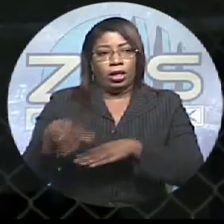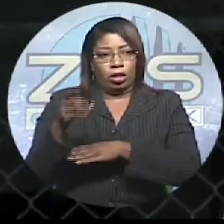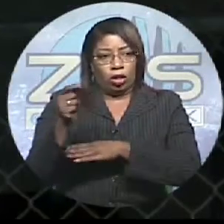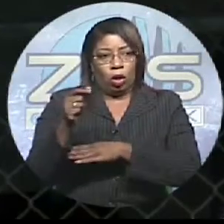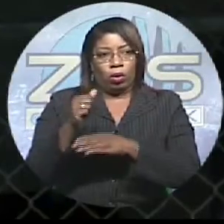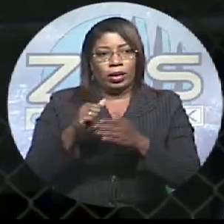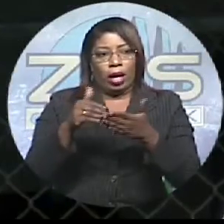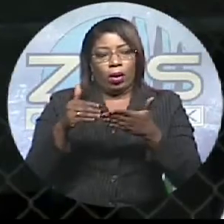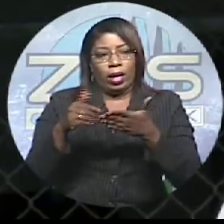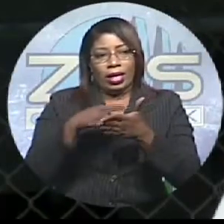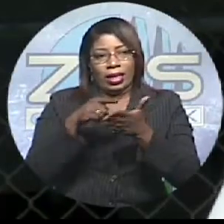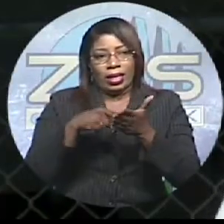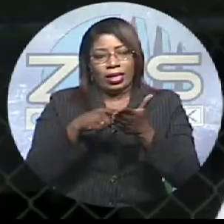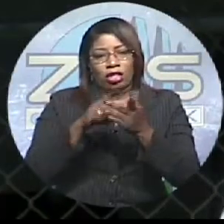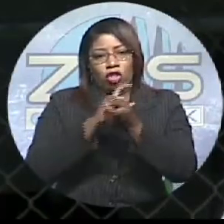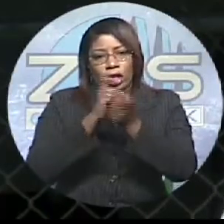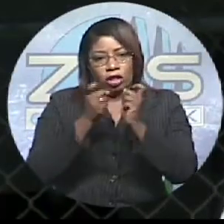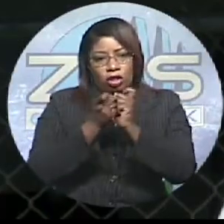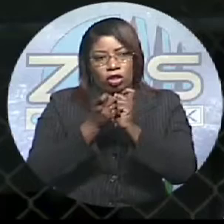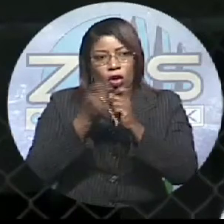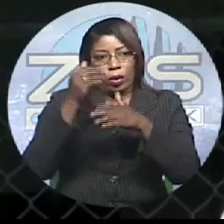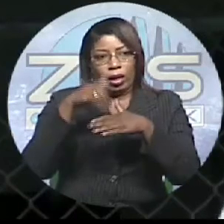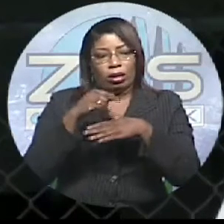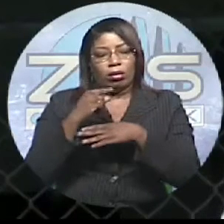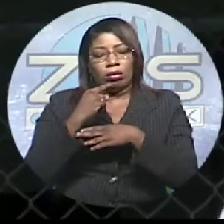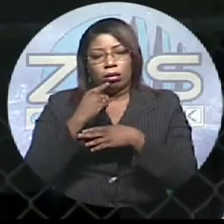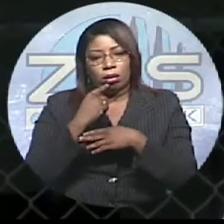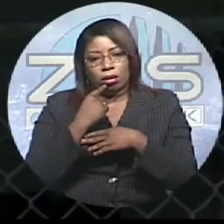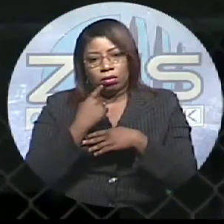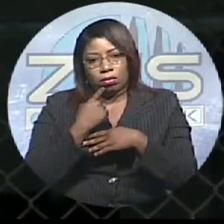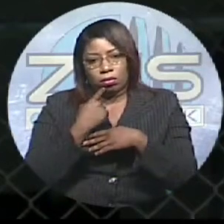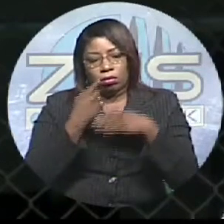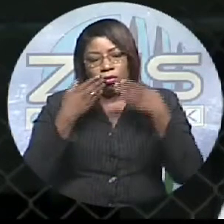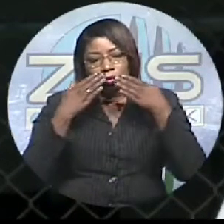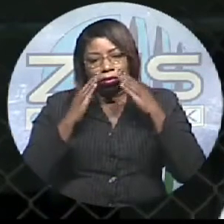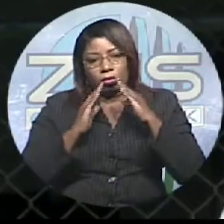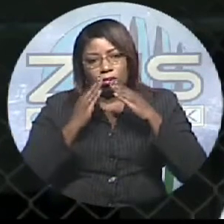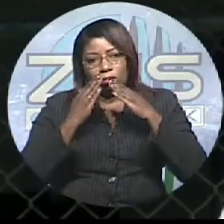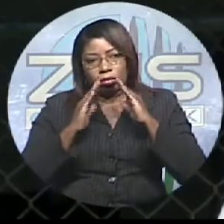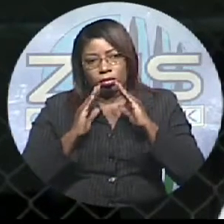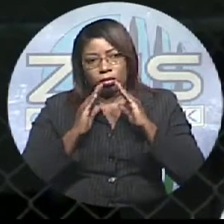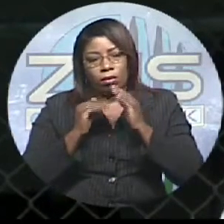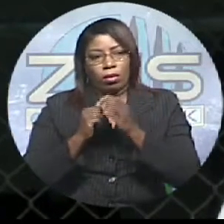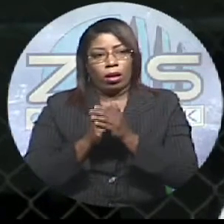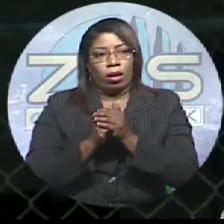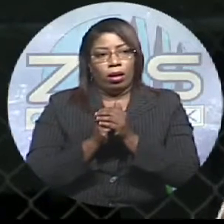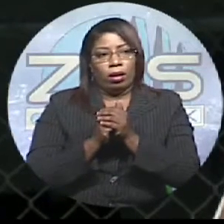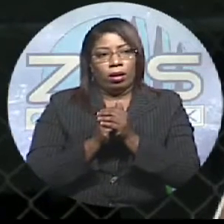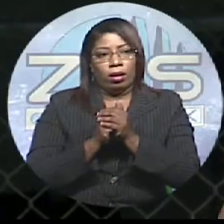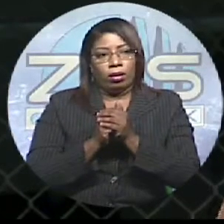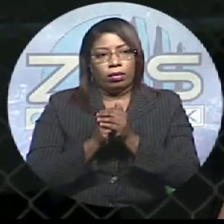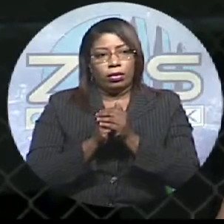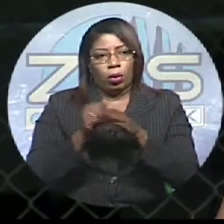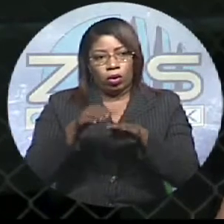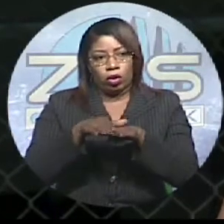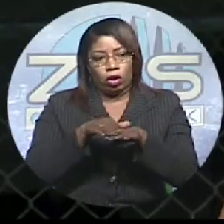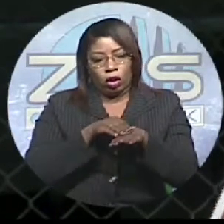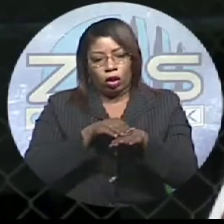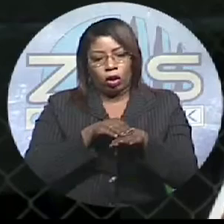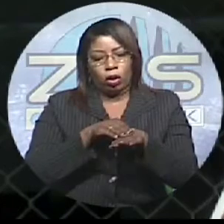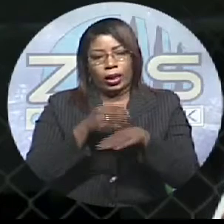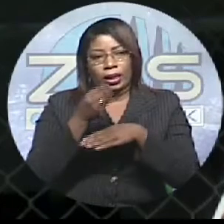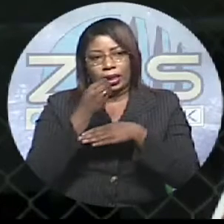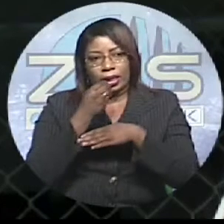the disposition changes. They go into a depressed sort of state. They would slow down in their